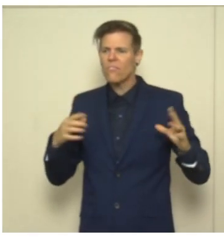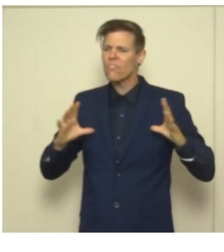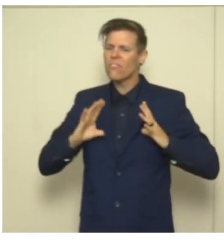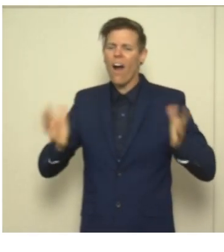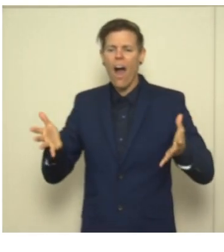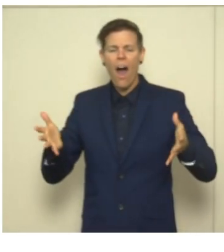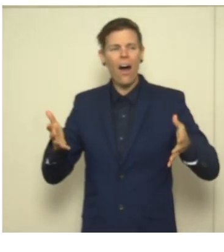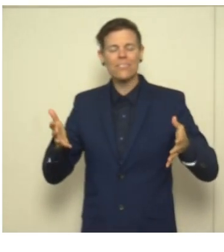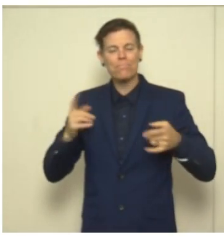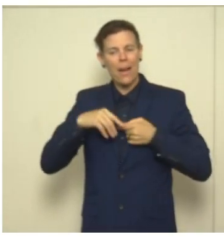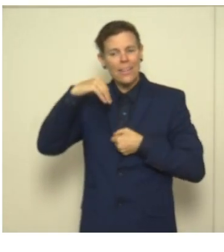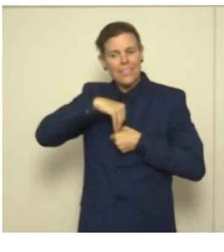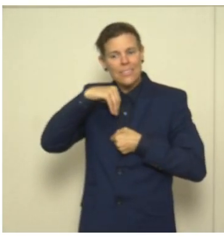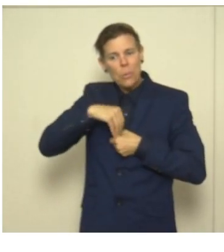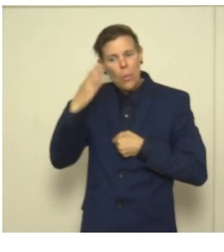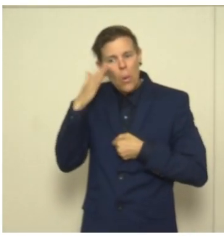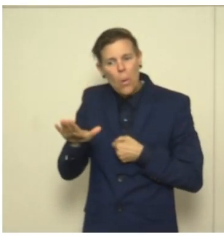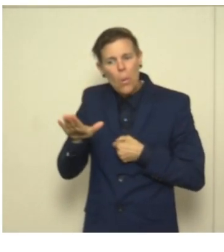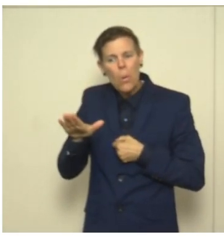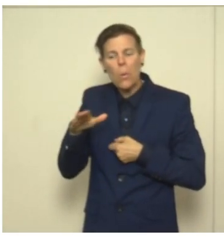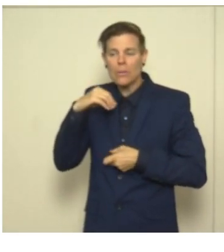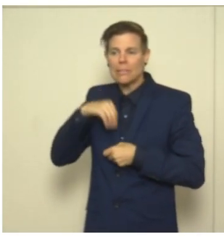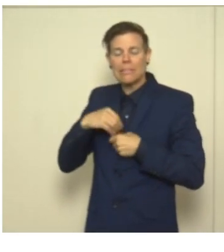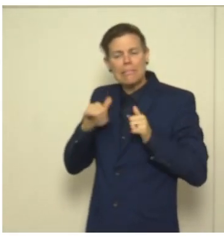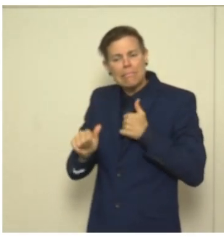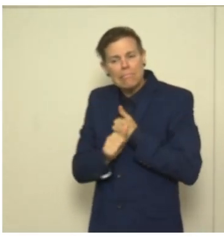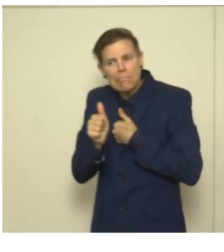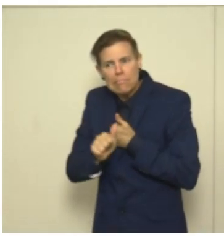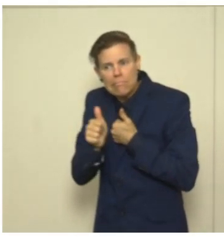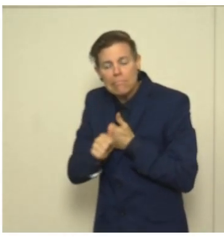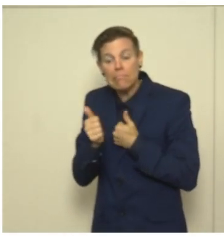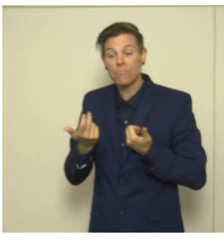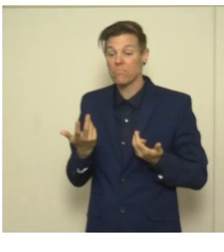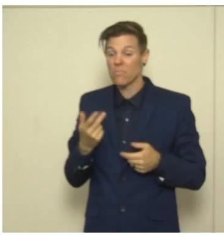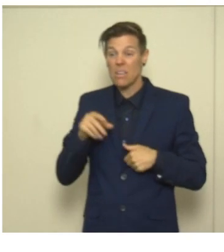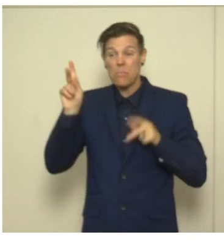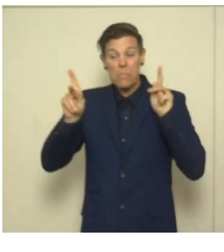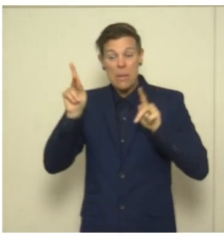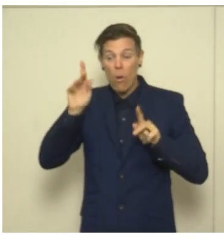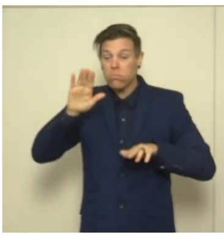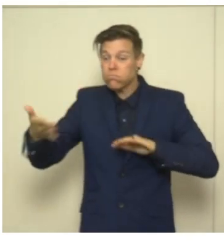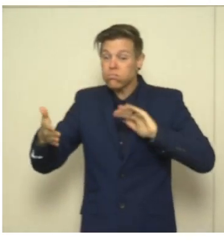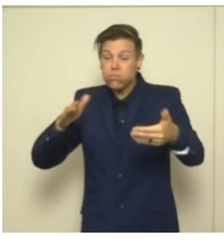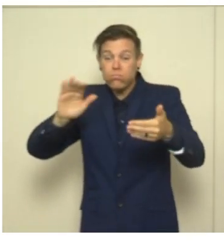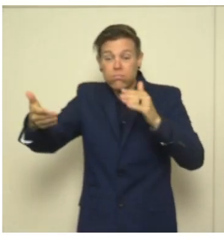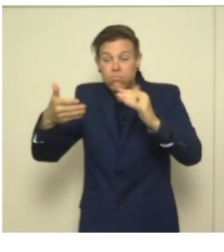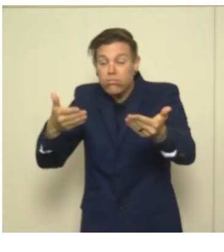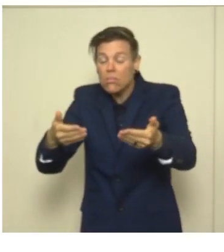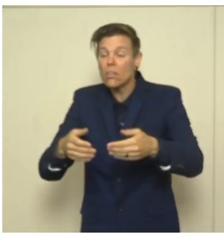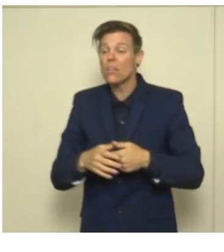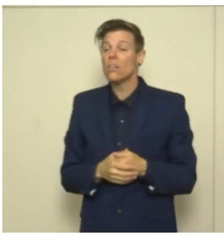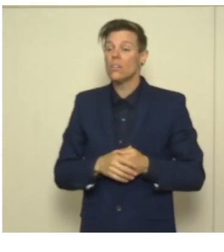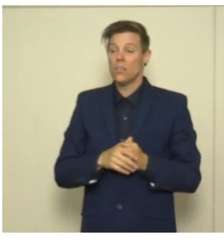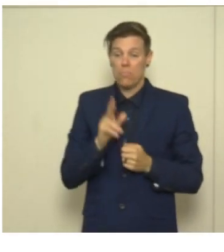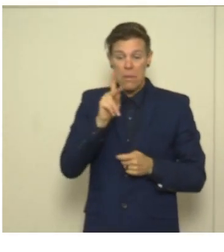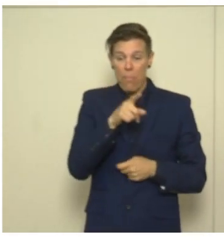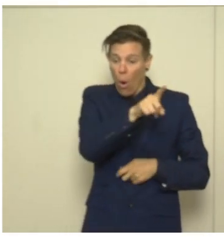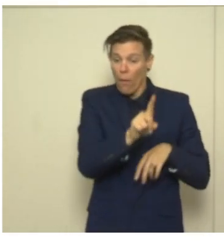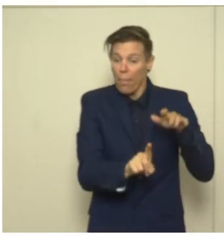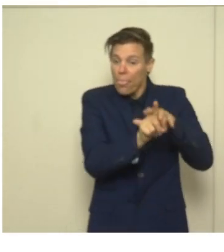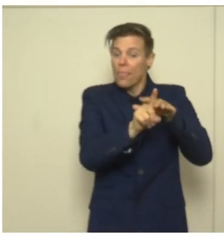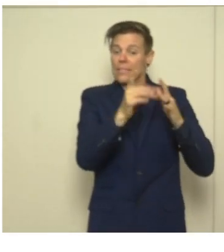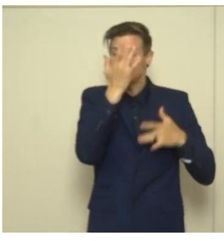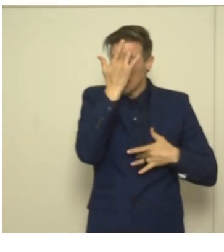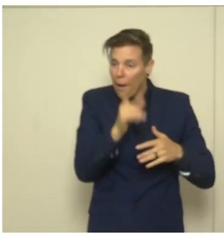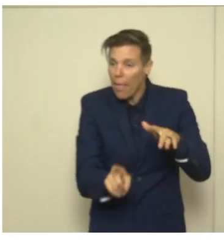people die, and we're seeing incredible issues. So we don't want that, but a very important part of the gating